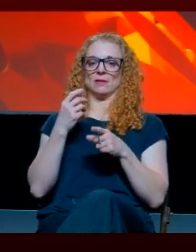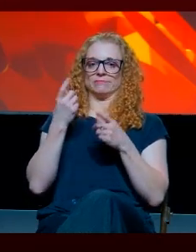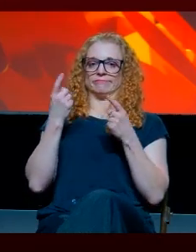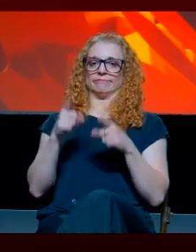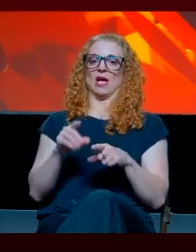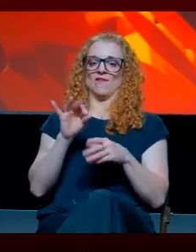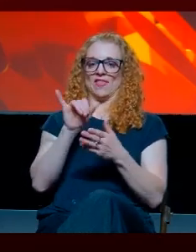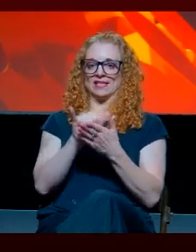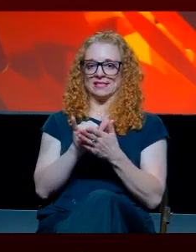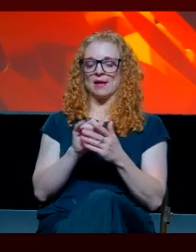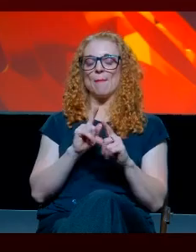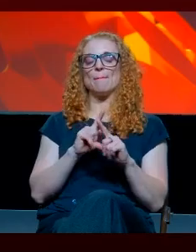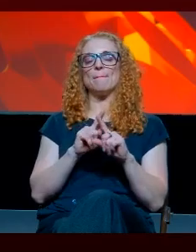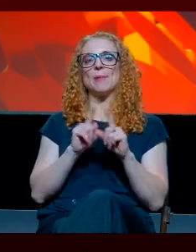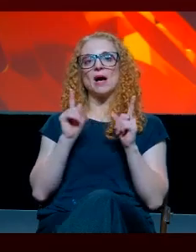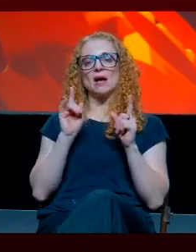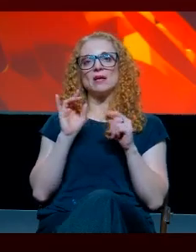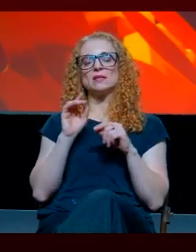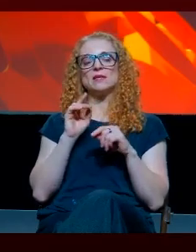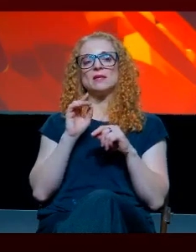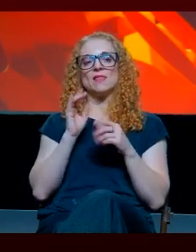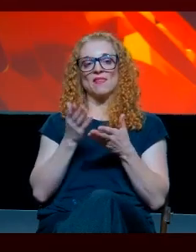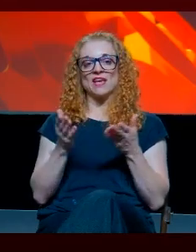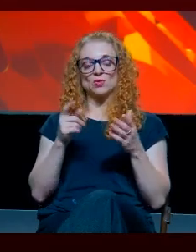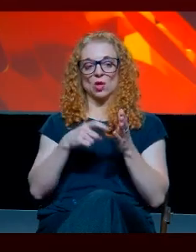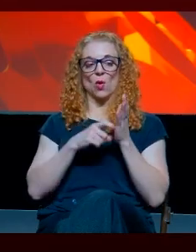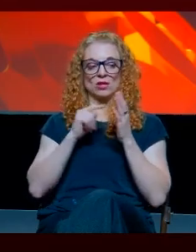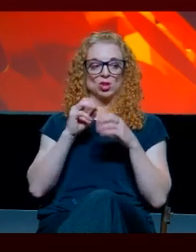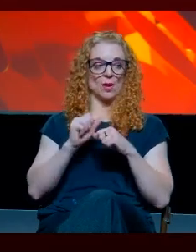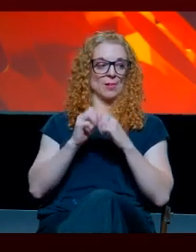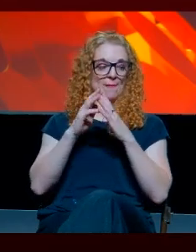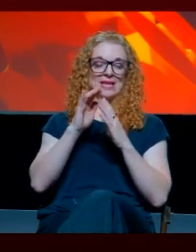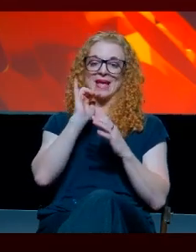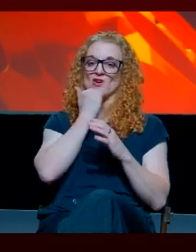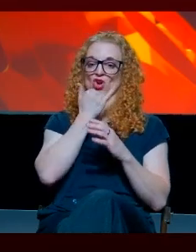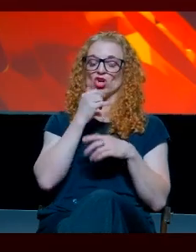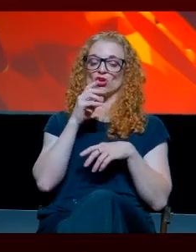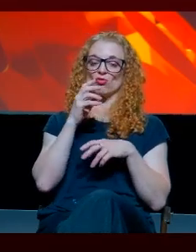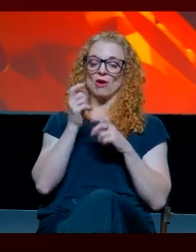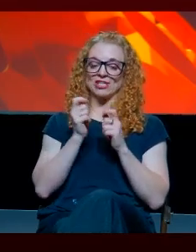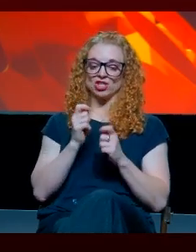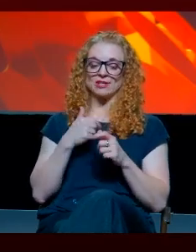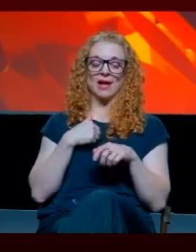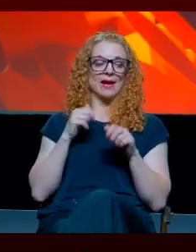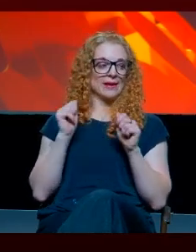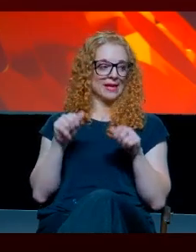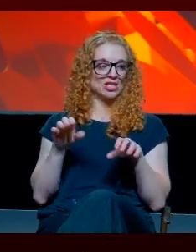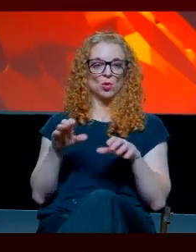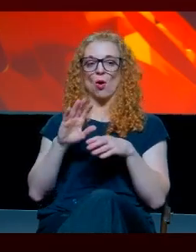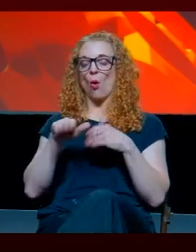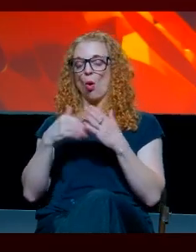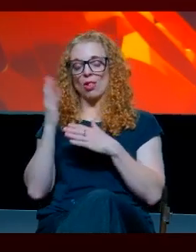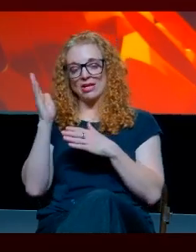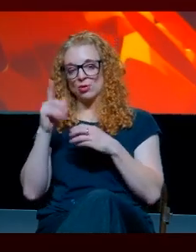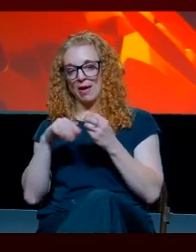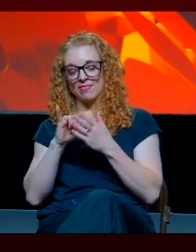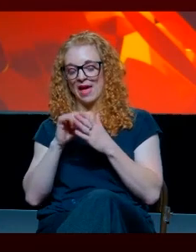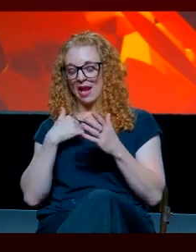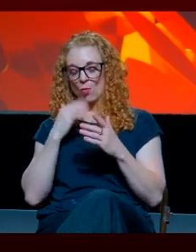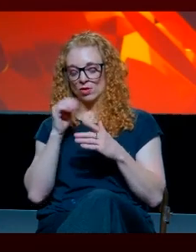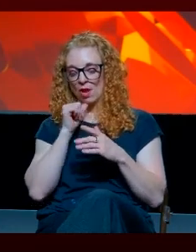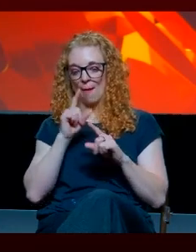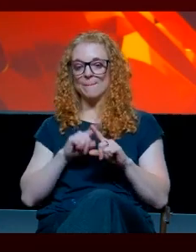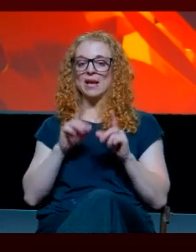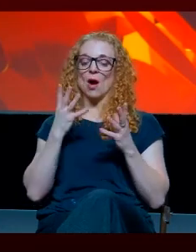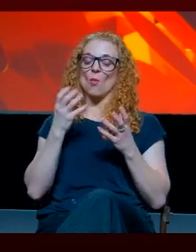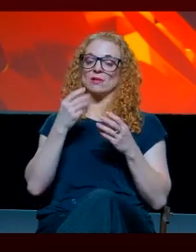However, the things are required to implement error correction. I can do a whole talk on that. I'm not going to, but I'm just going to say